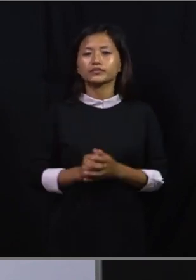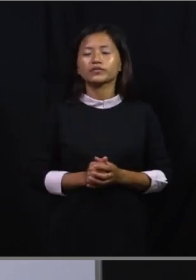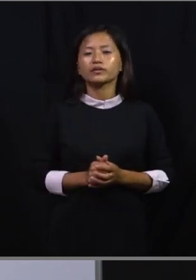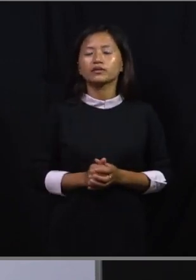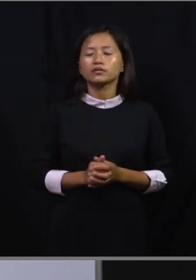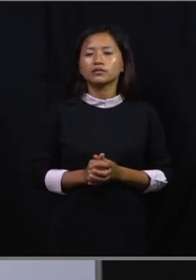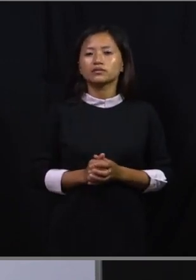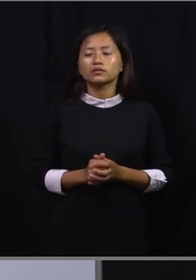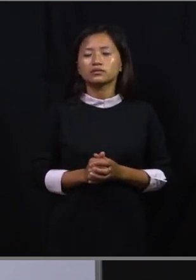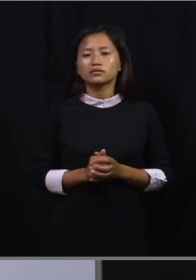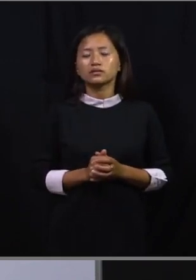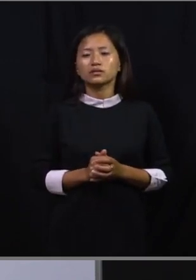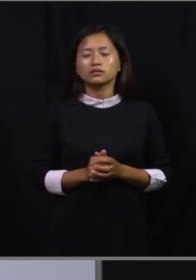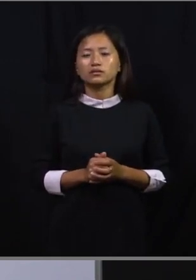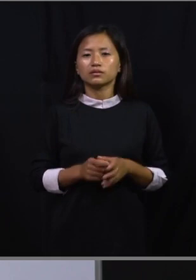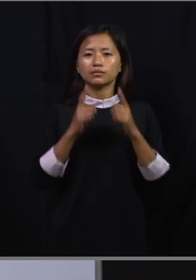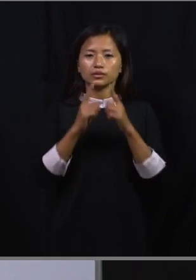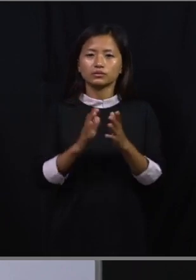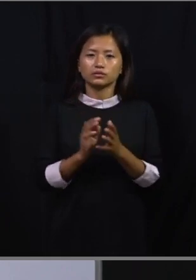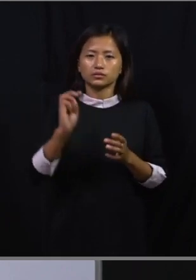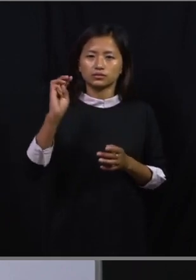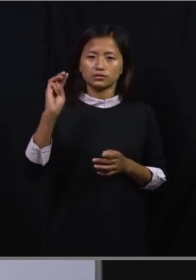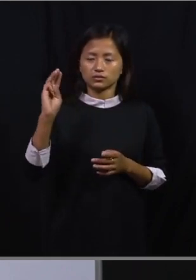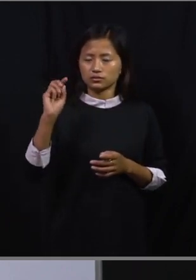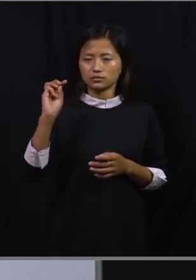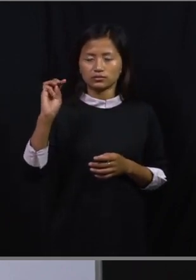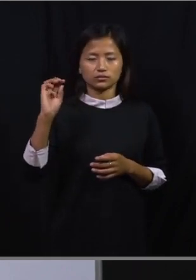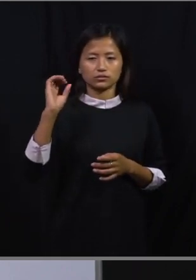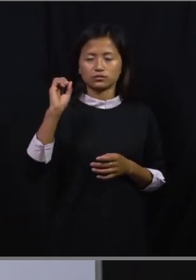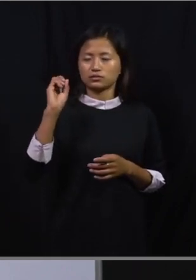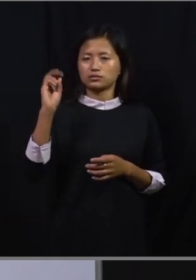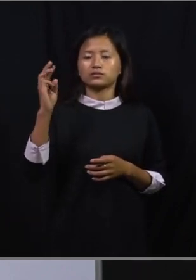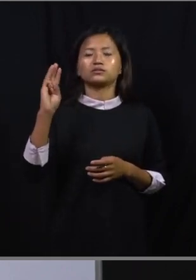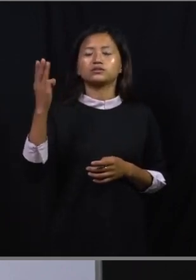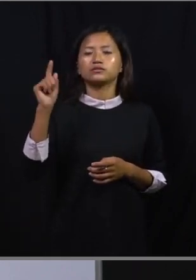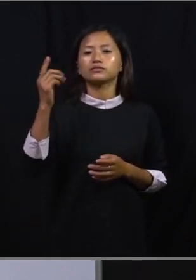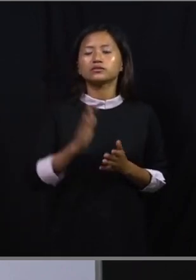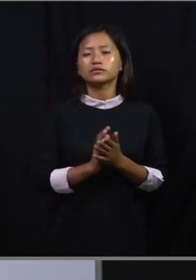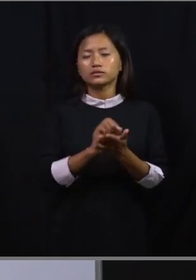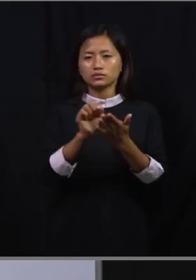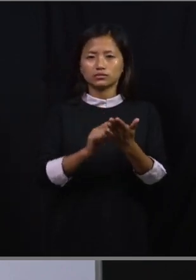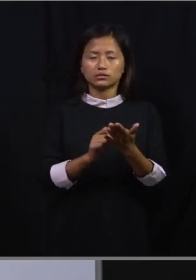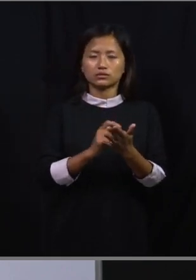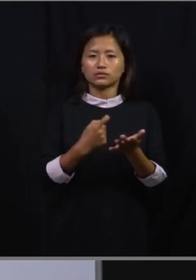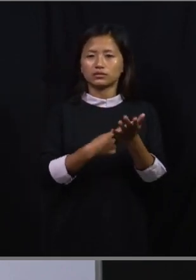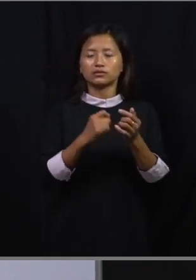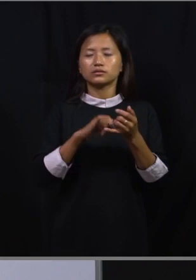won the 1995 election. But on the 31st of December 1999, he resigned. This year, please